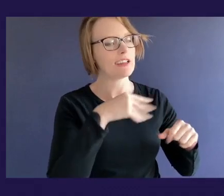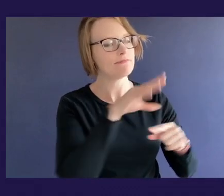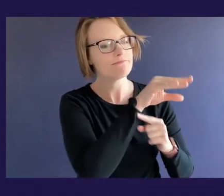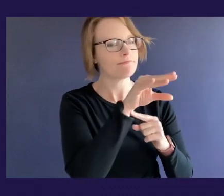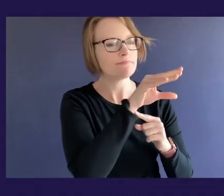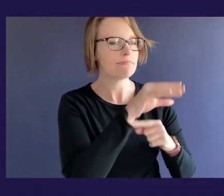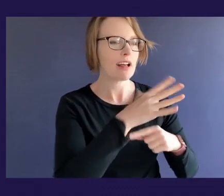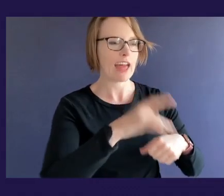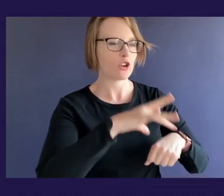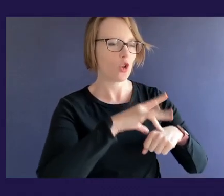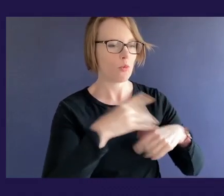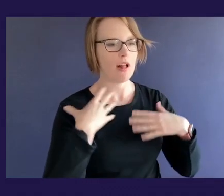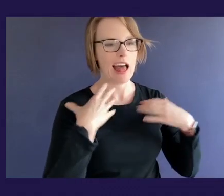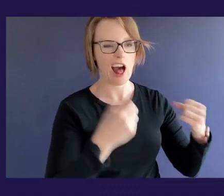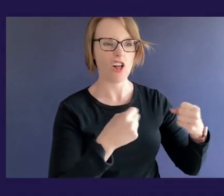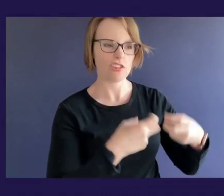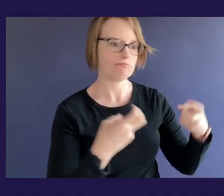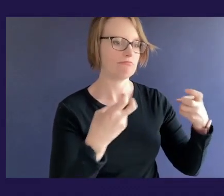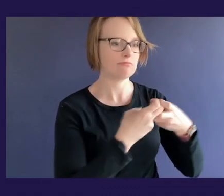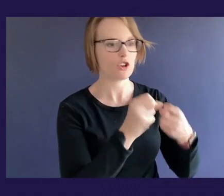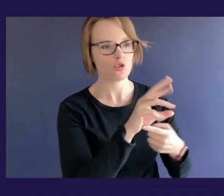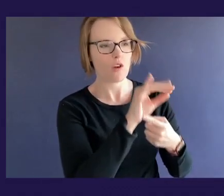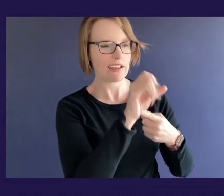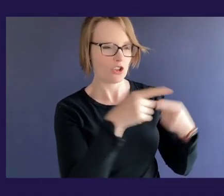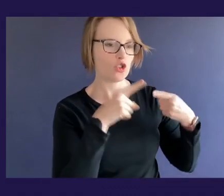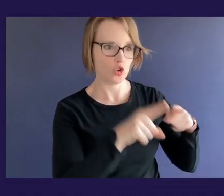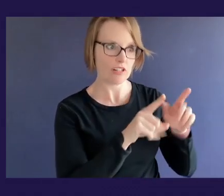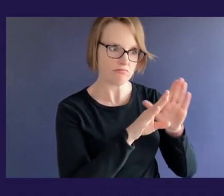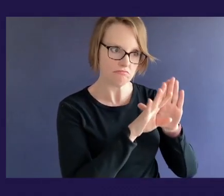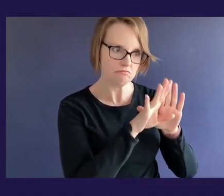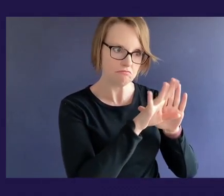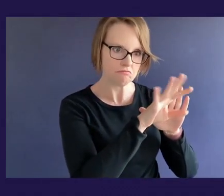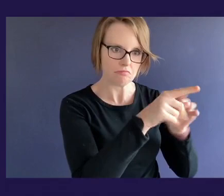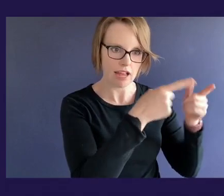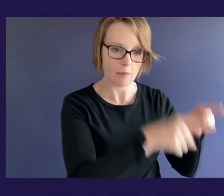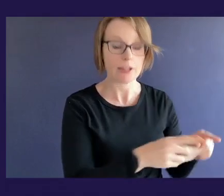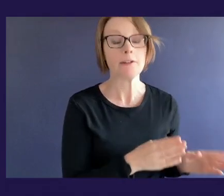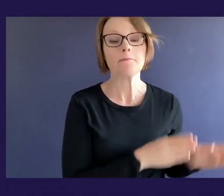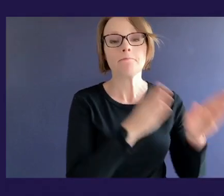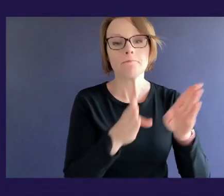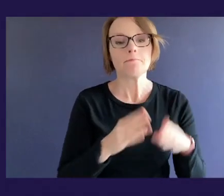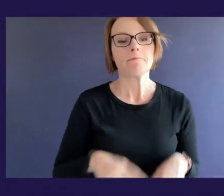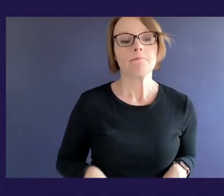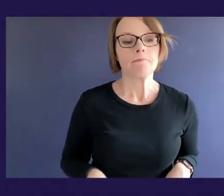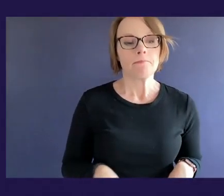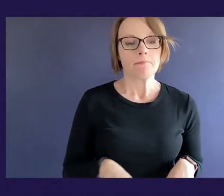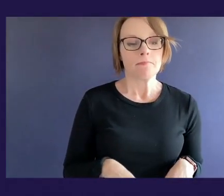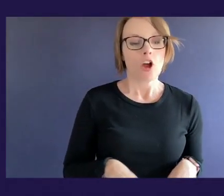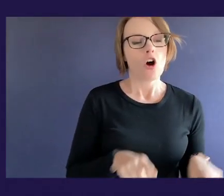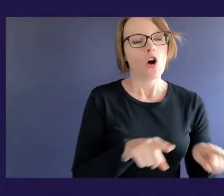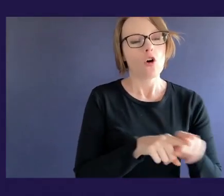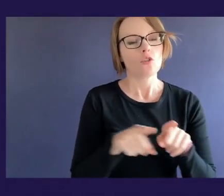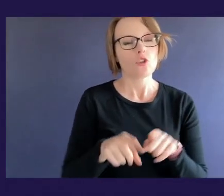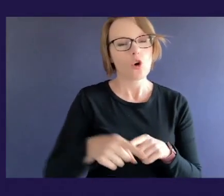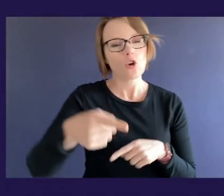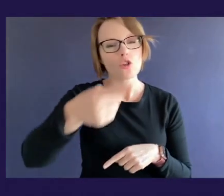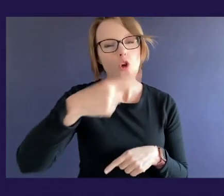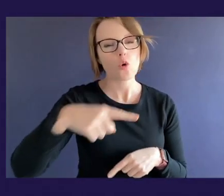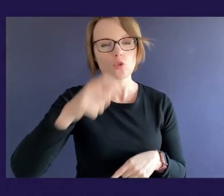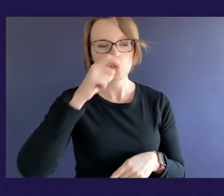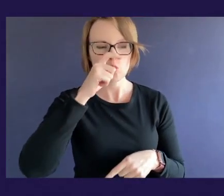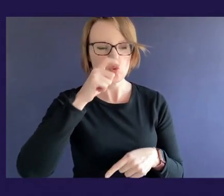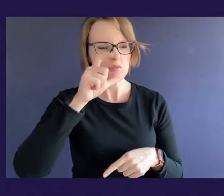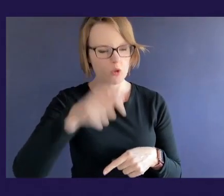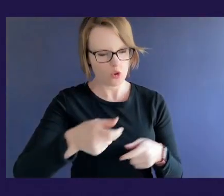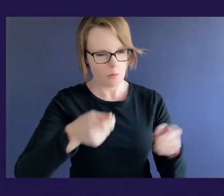emerged. Another category of tools in this level were those designed to manage academic or scientific literature.